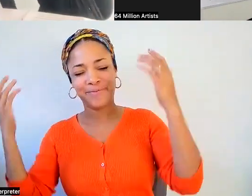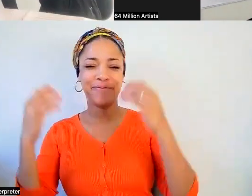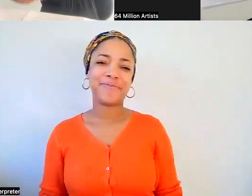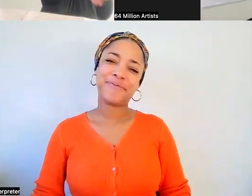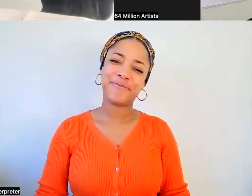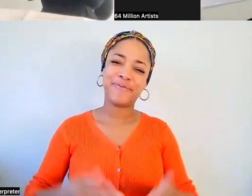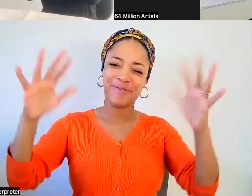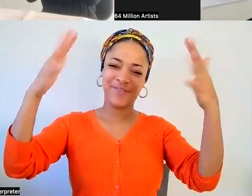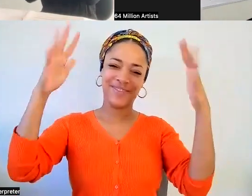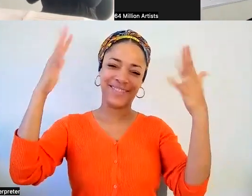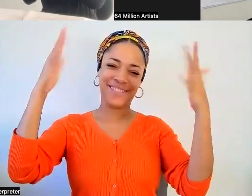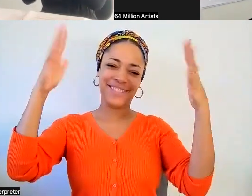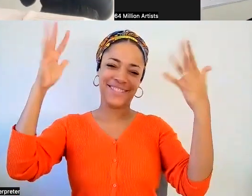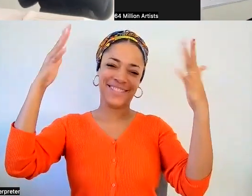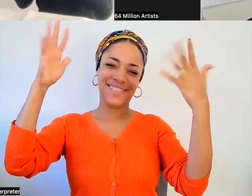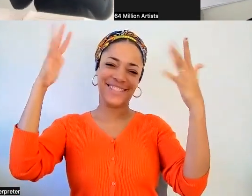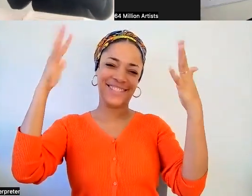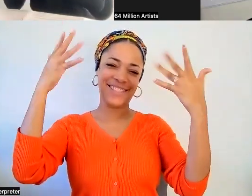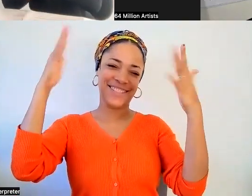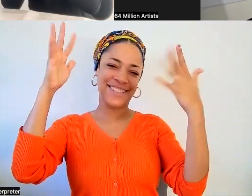at that.